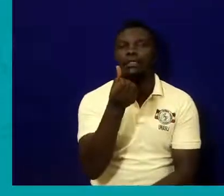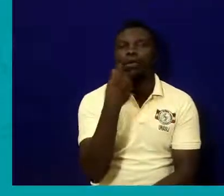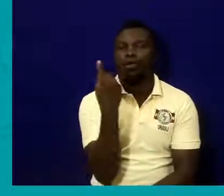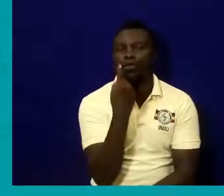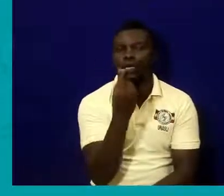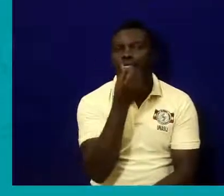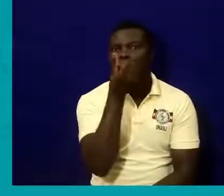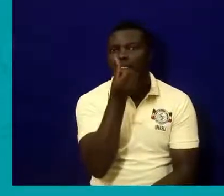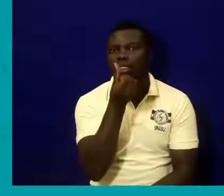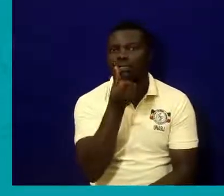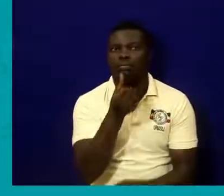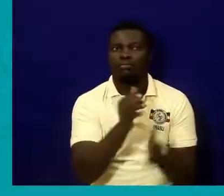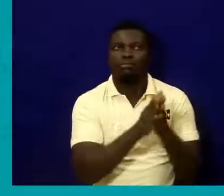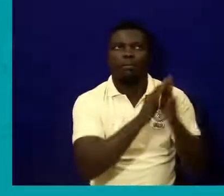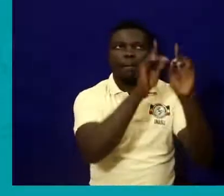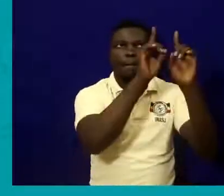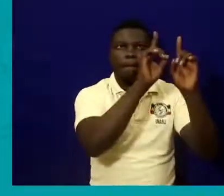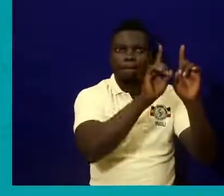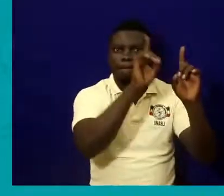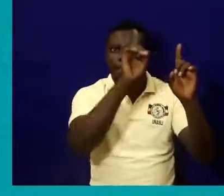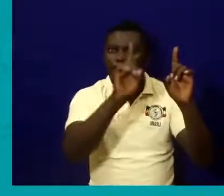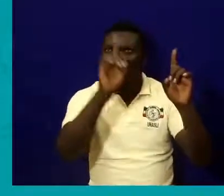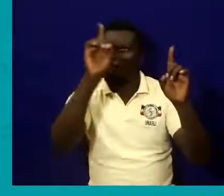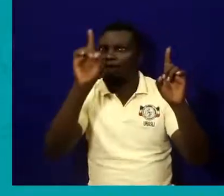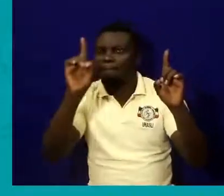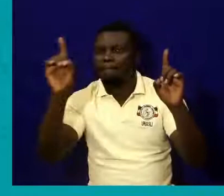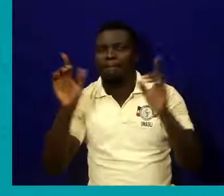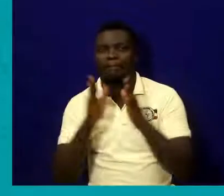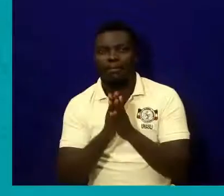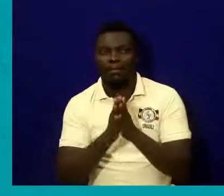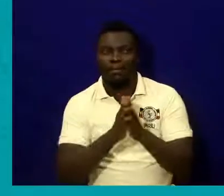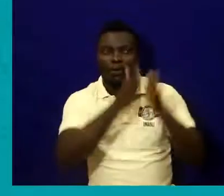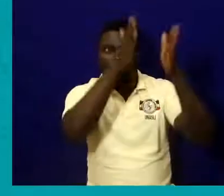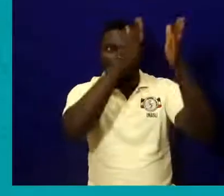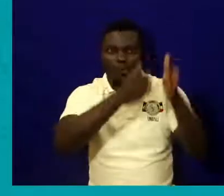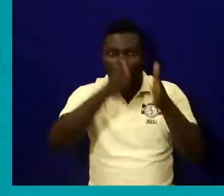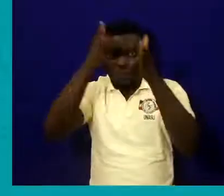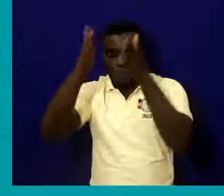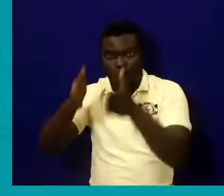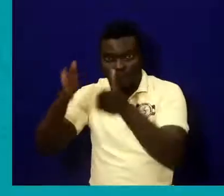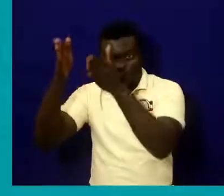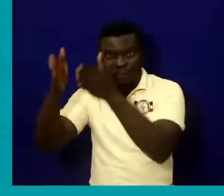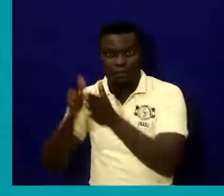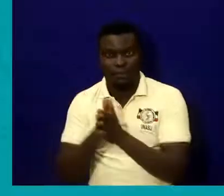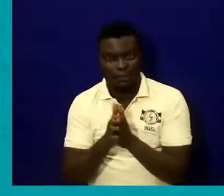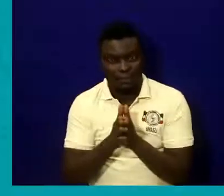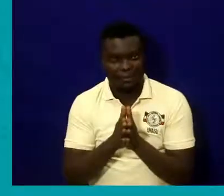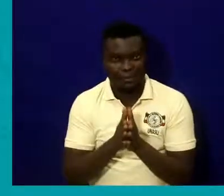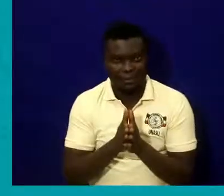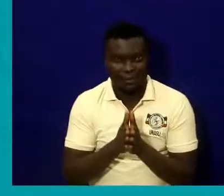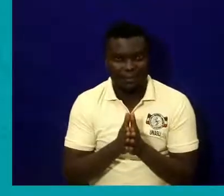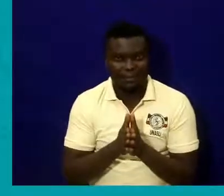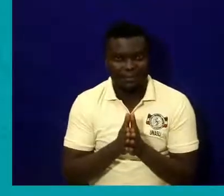shall only label six on top of each of the columns.